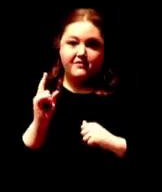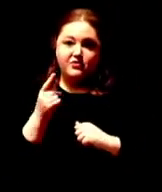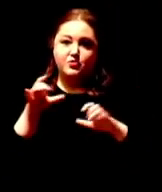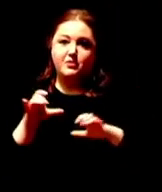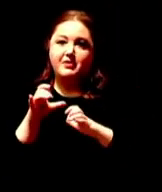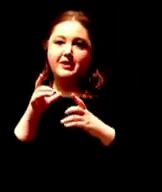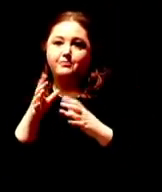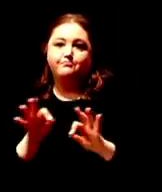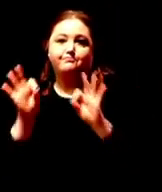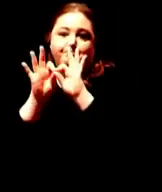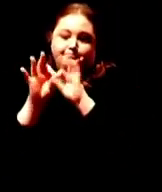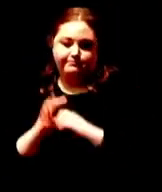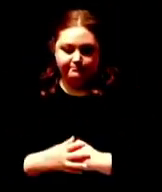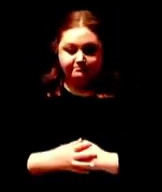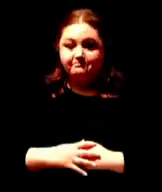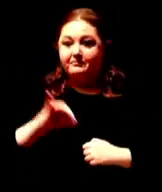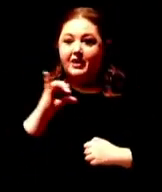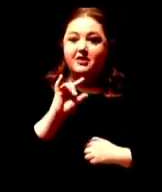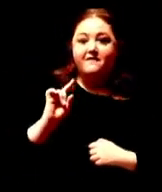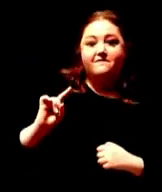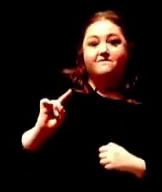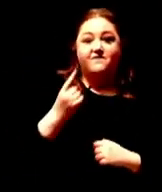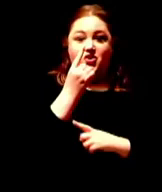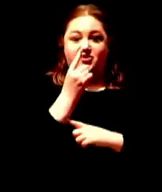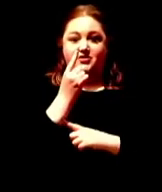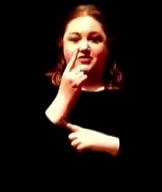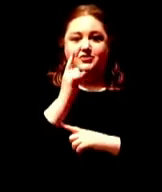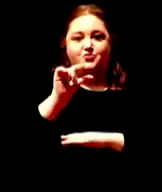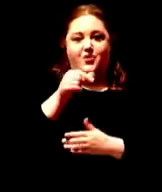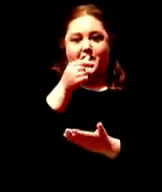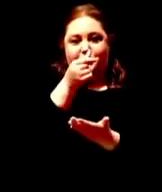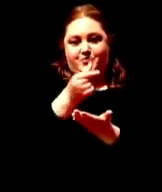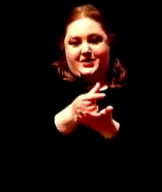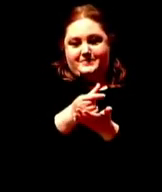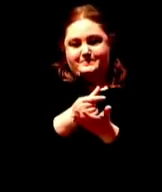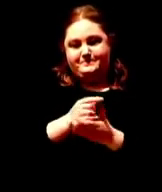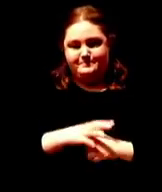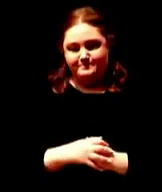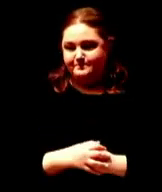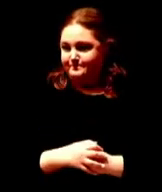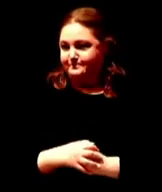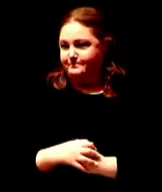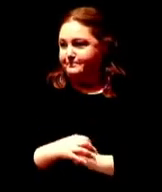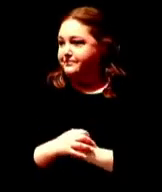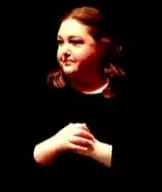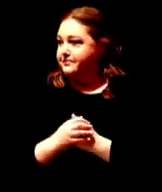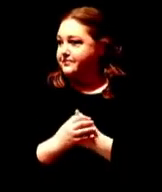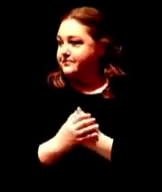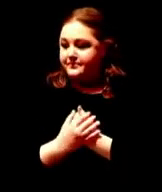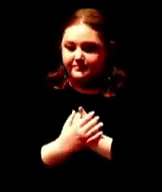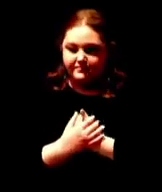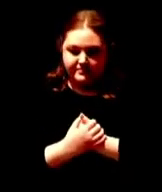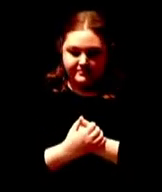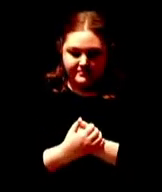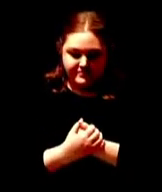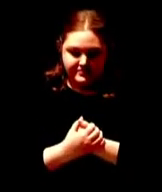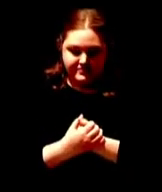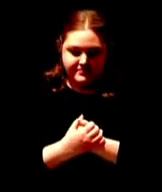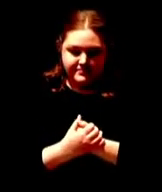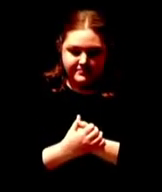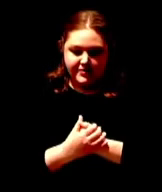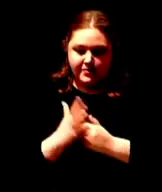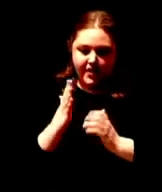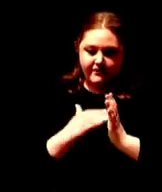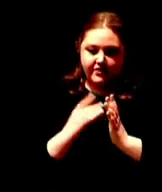something big, such as being the first to graduate in your family. We come back and remember these times in